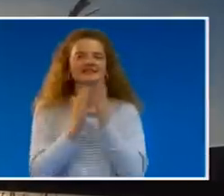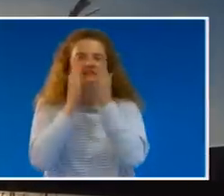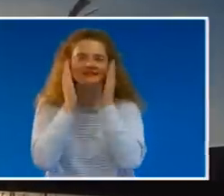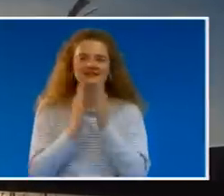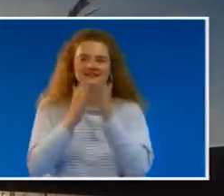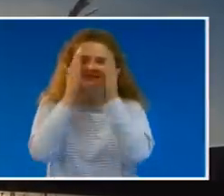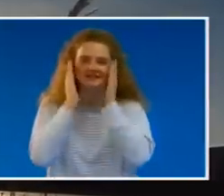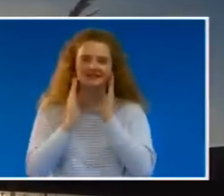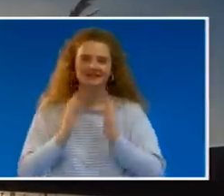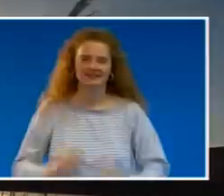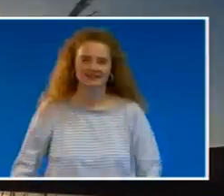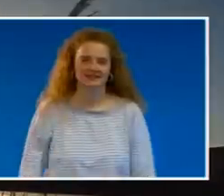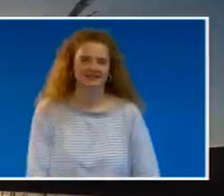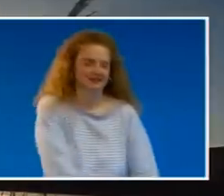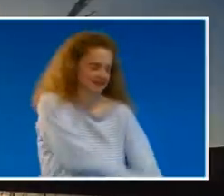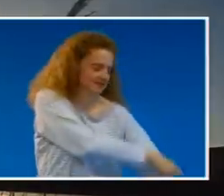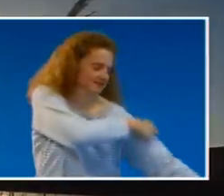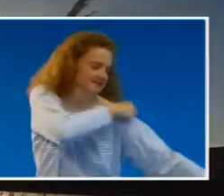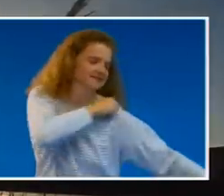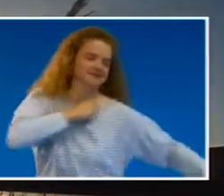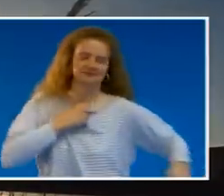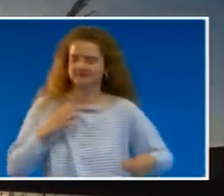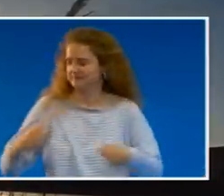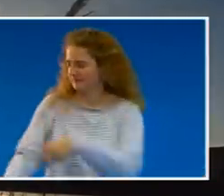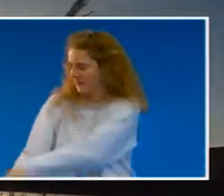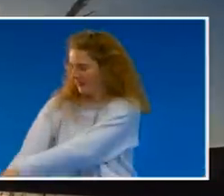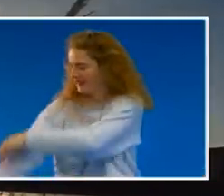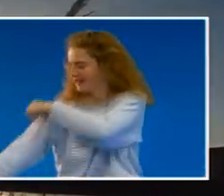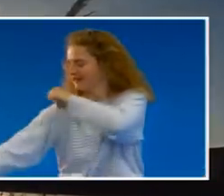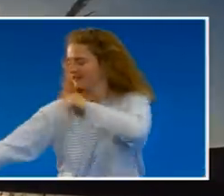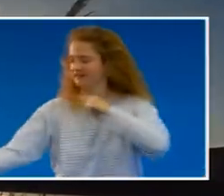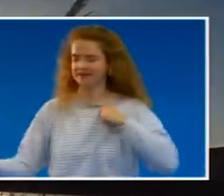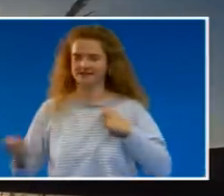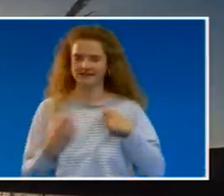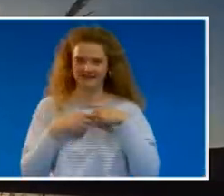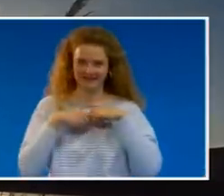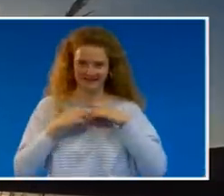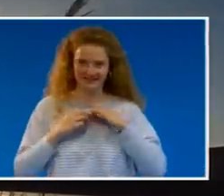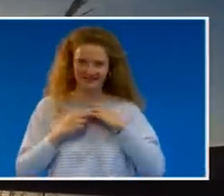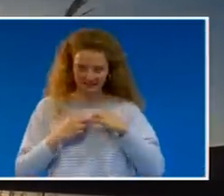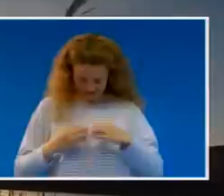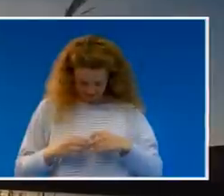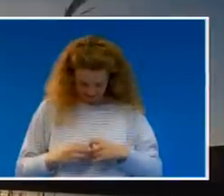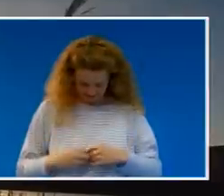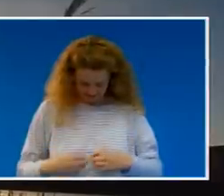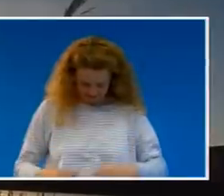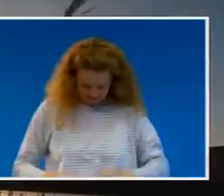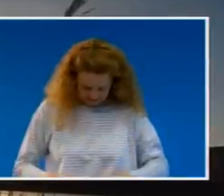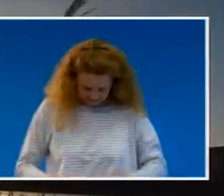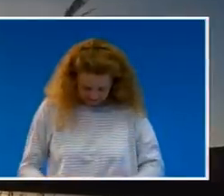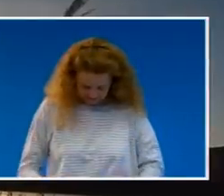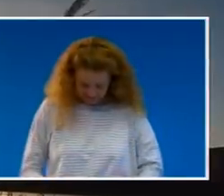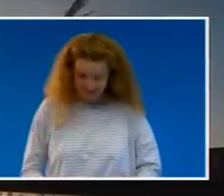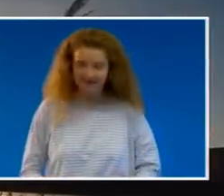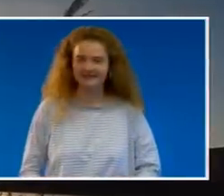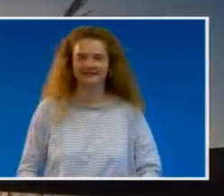cold and frosty morning. This is the way we put on our clothes, put on our clothes, put on our clothes. This is the way we put on